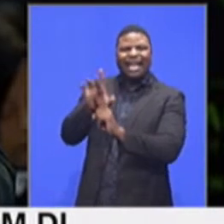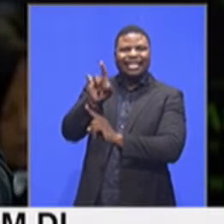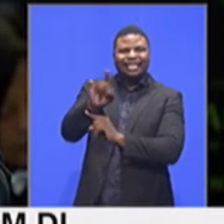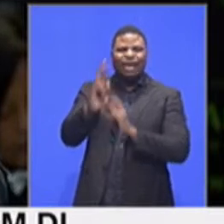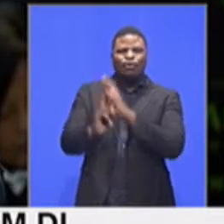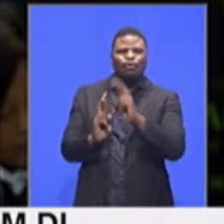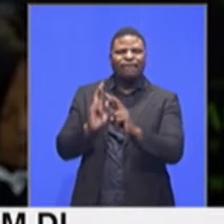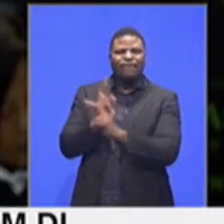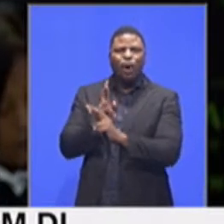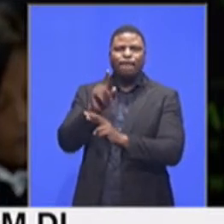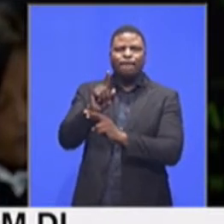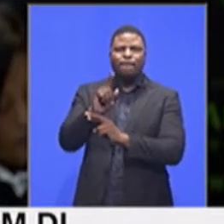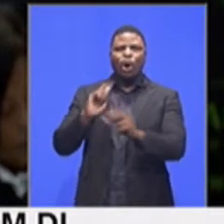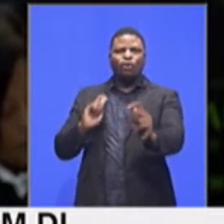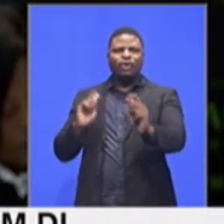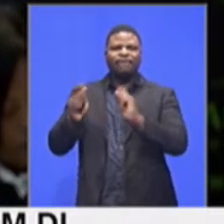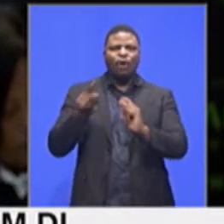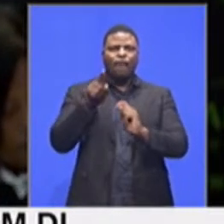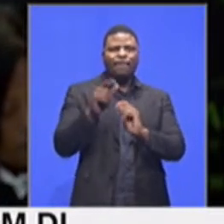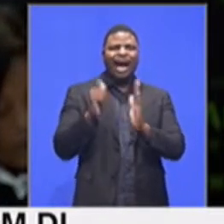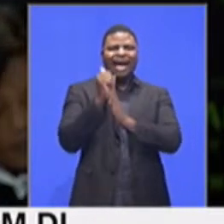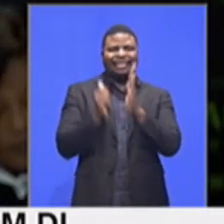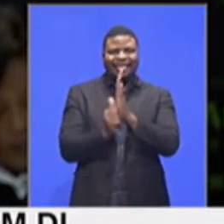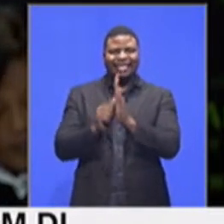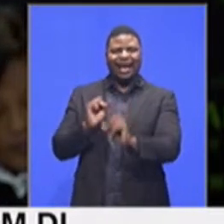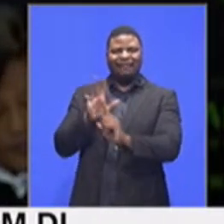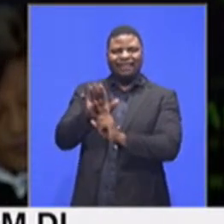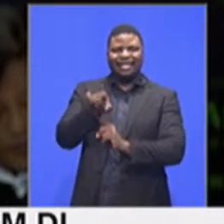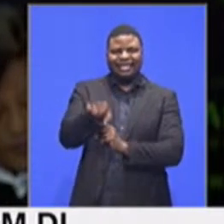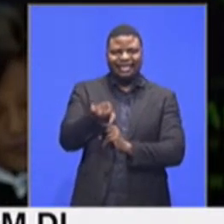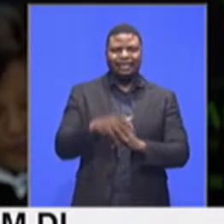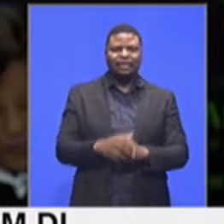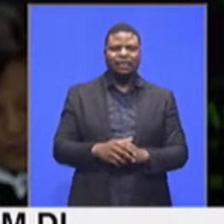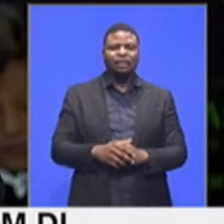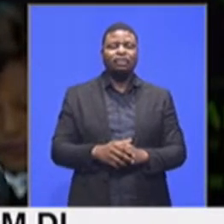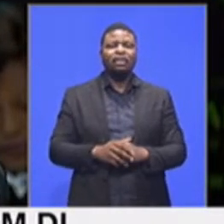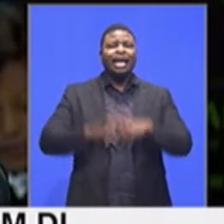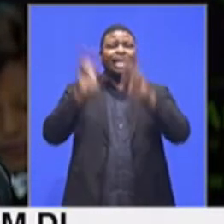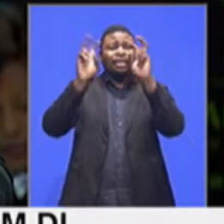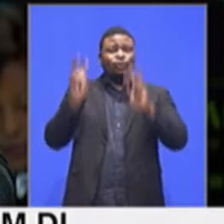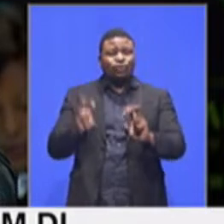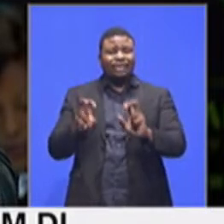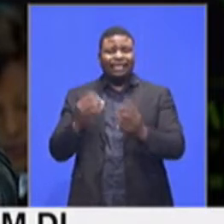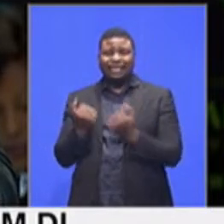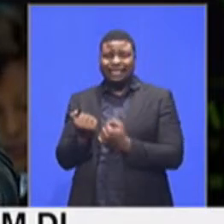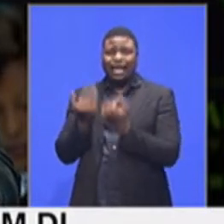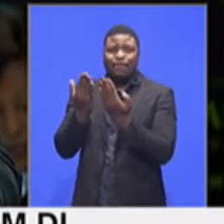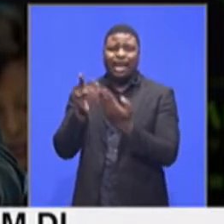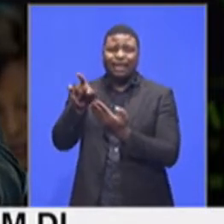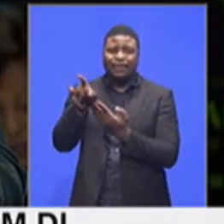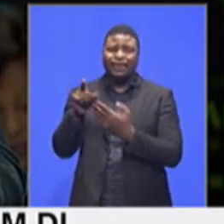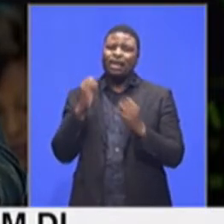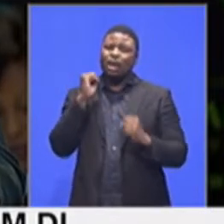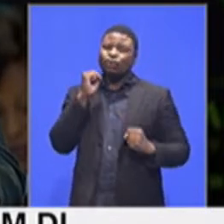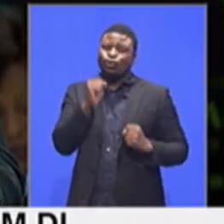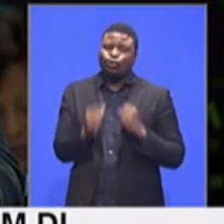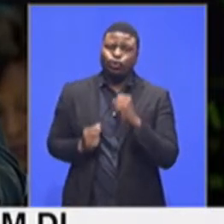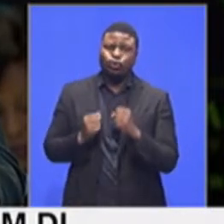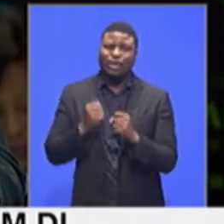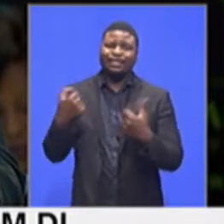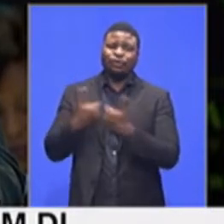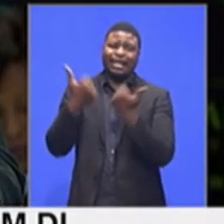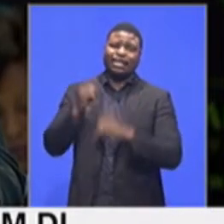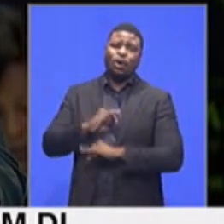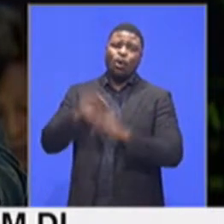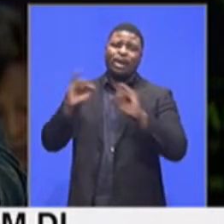Speaker, the lack of reliable electricity supply is the biggest economic constraint. Record levels